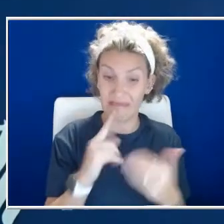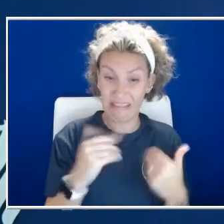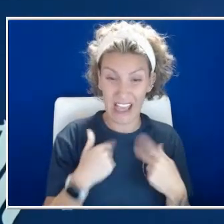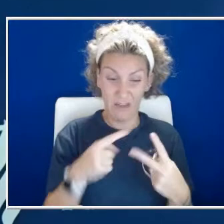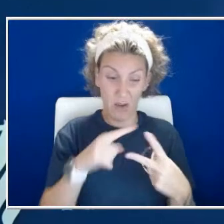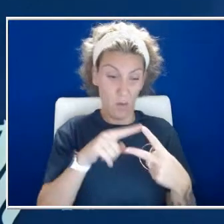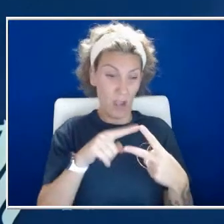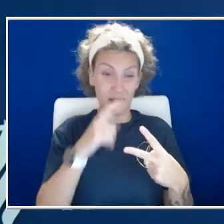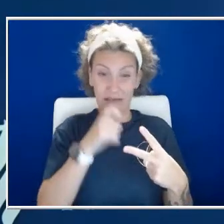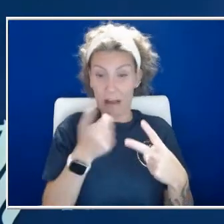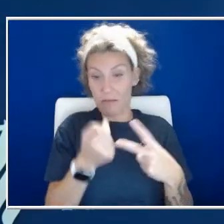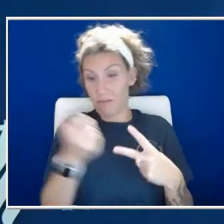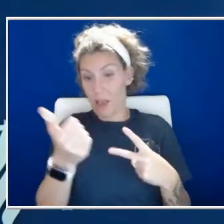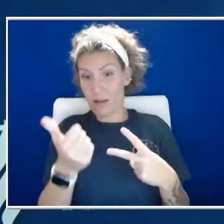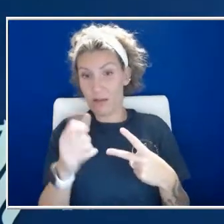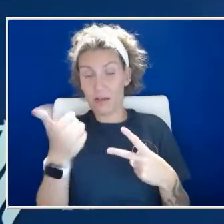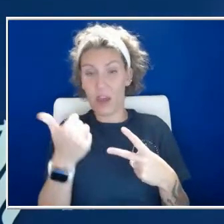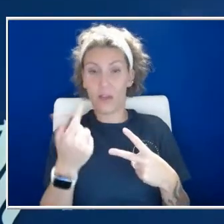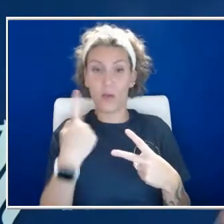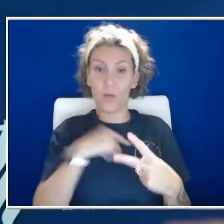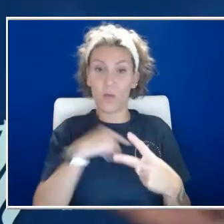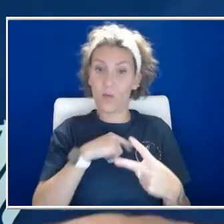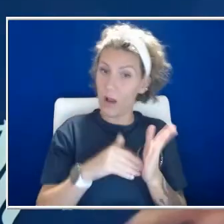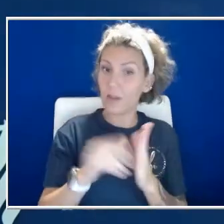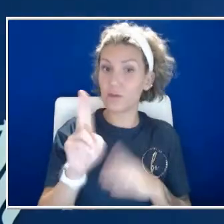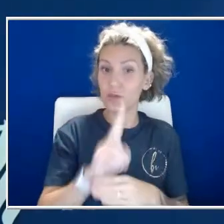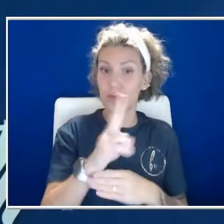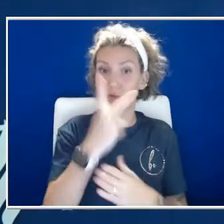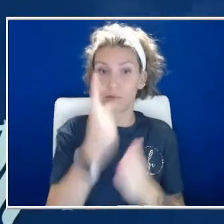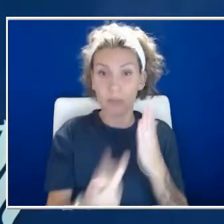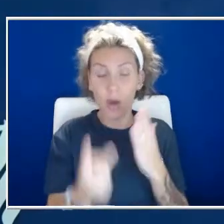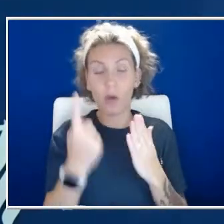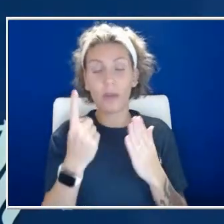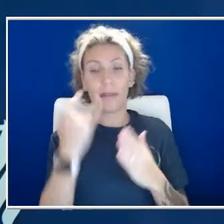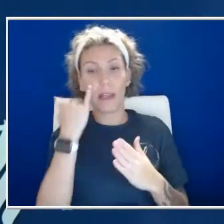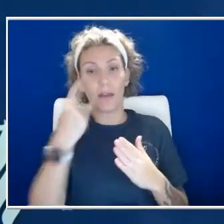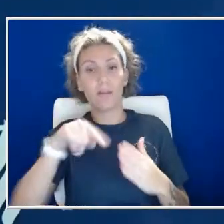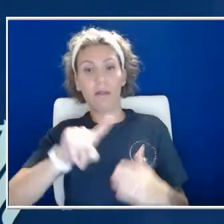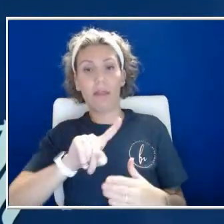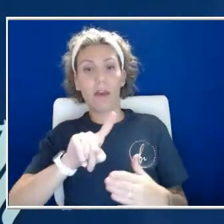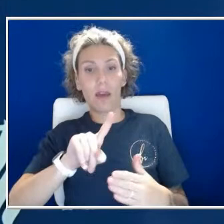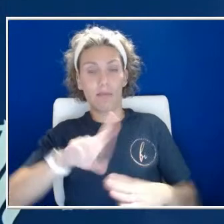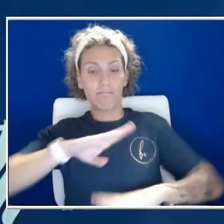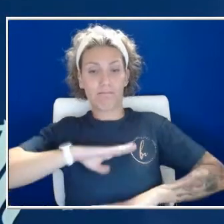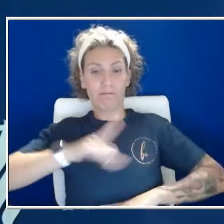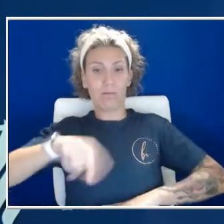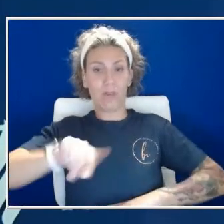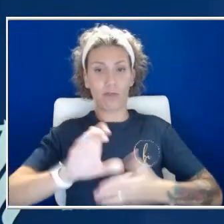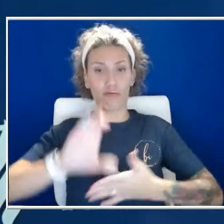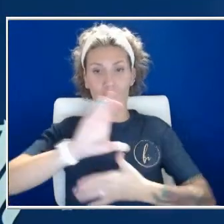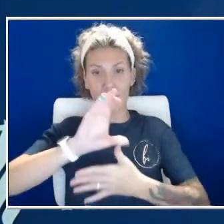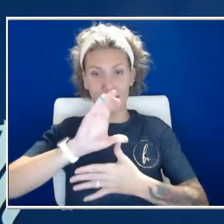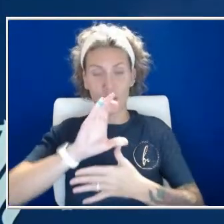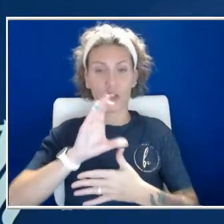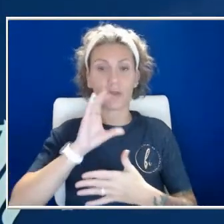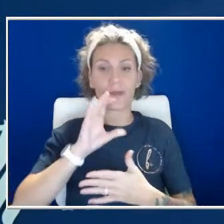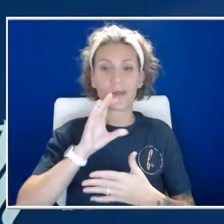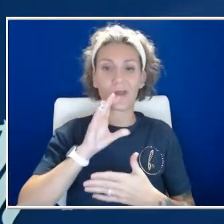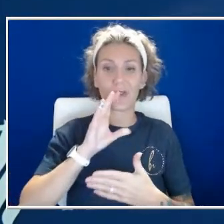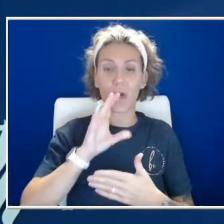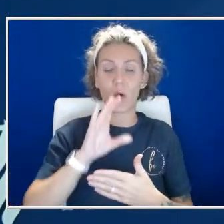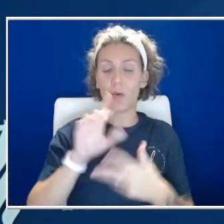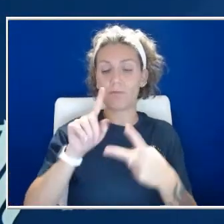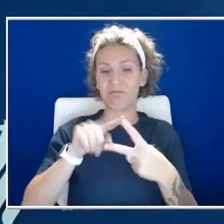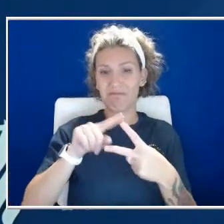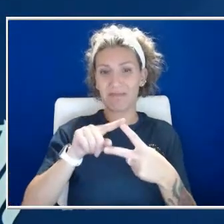often use both if the patient meets the criteria for each of those therapies individually. So the intravenous thrombolytic means that through the vein,